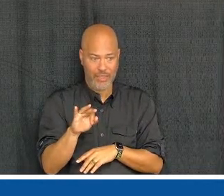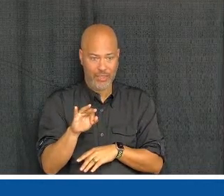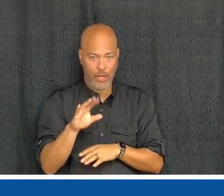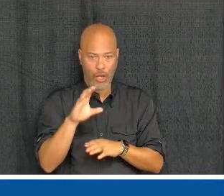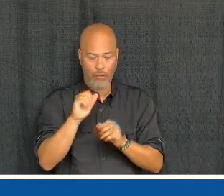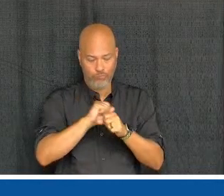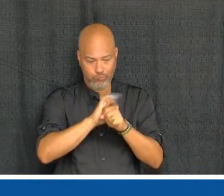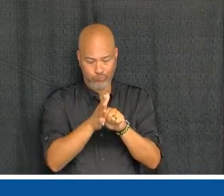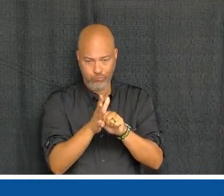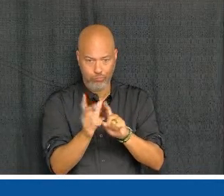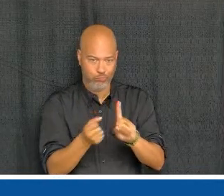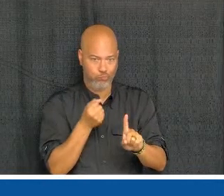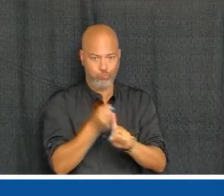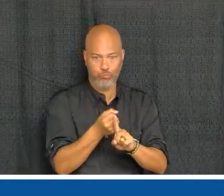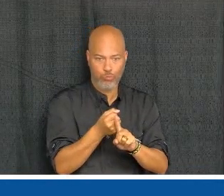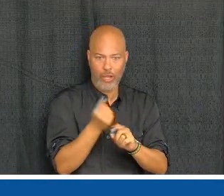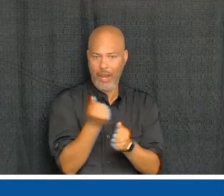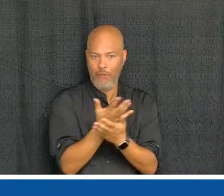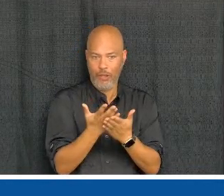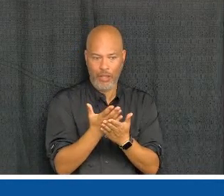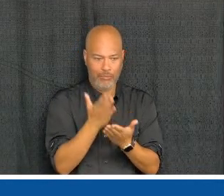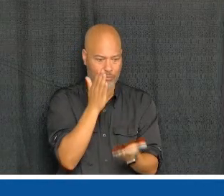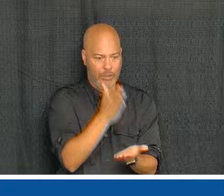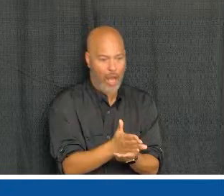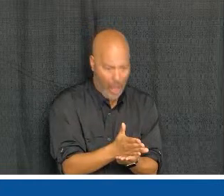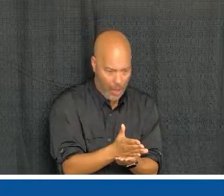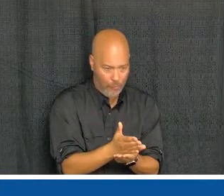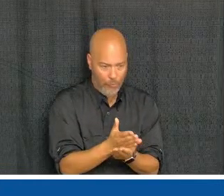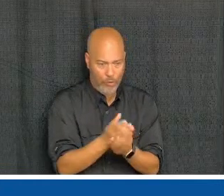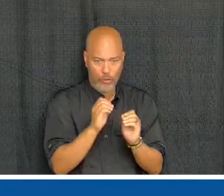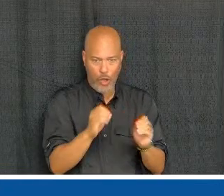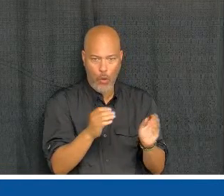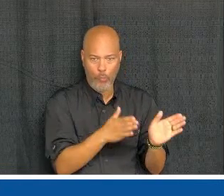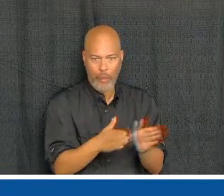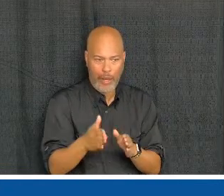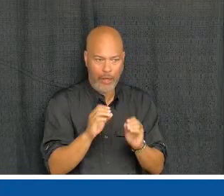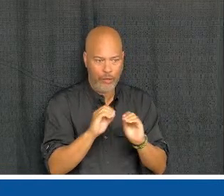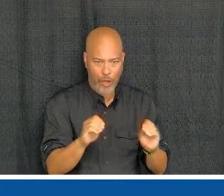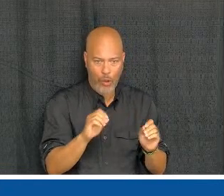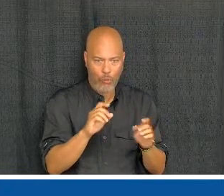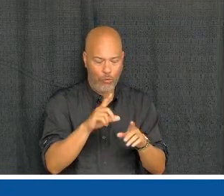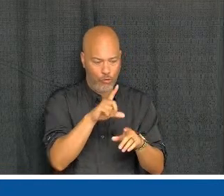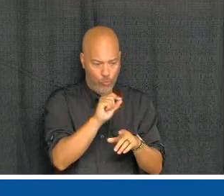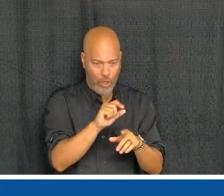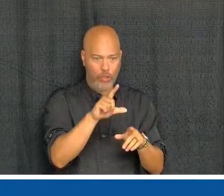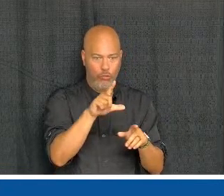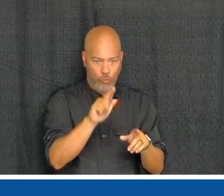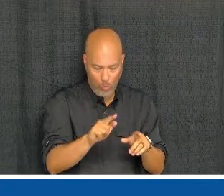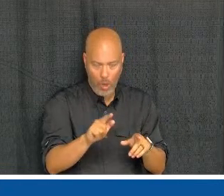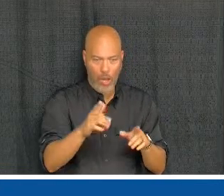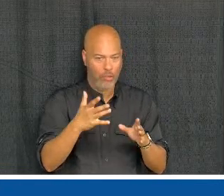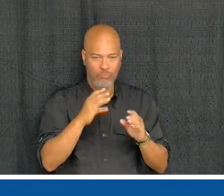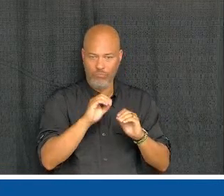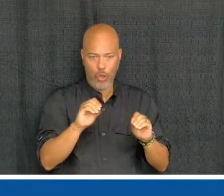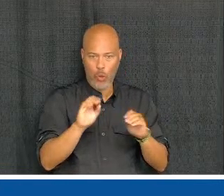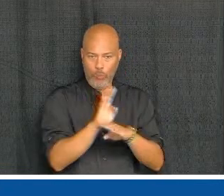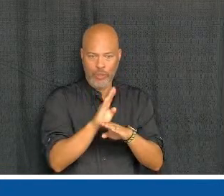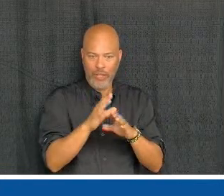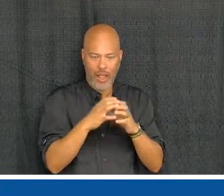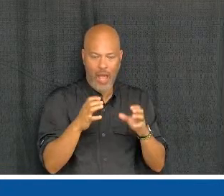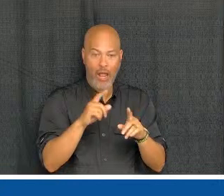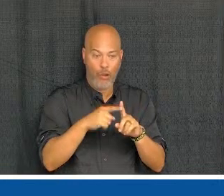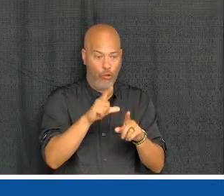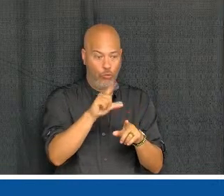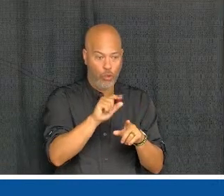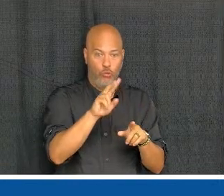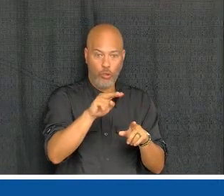COVID really shelled a lot of stuff at a lot of offices through 2020 and 21. We also, around 21,